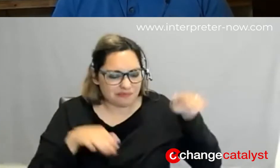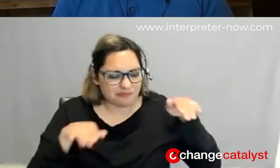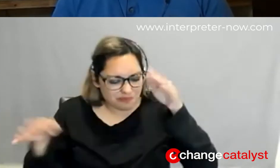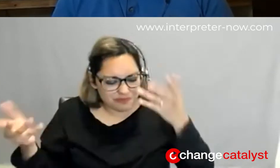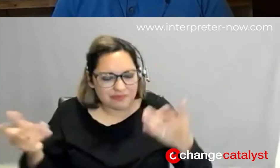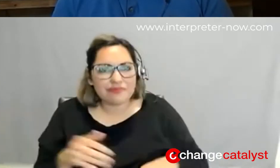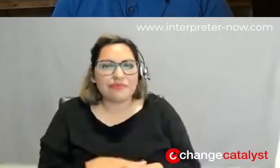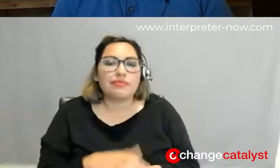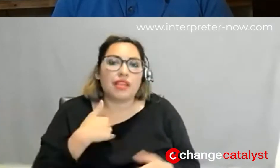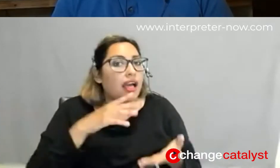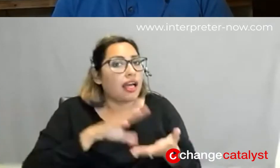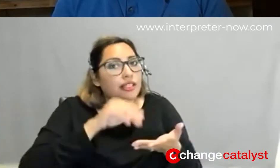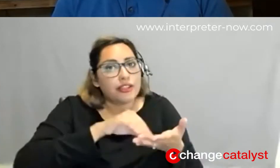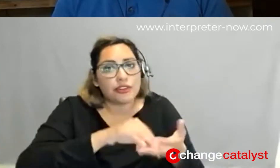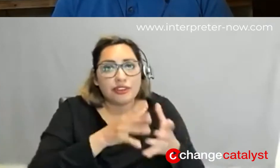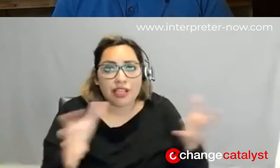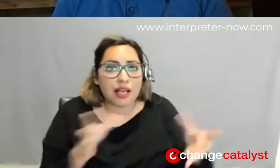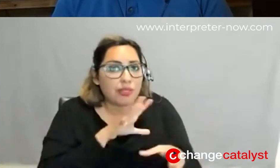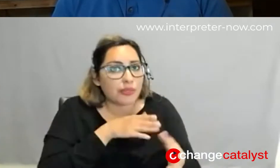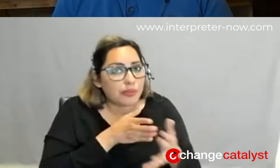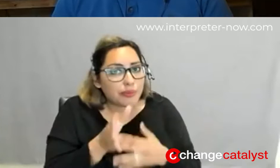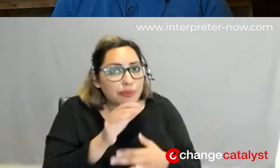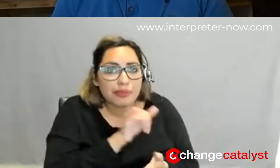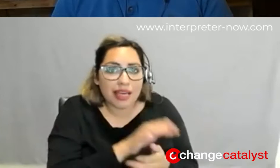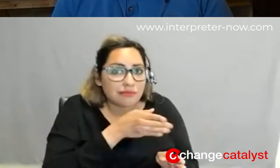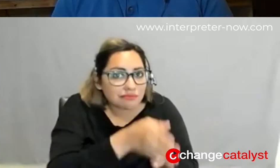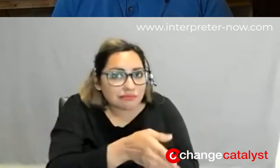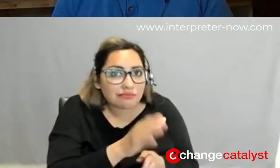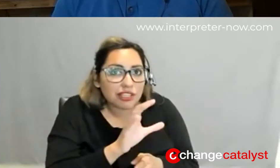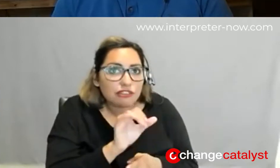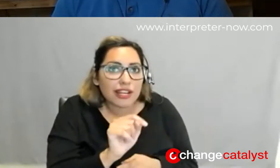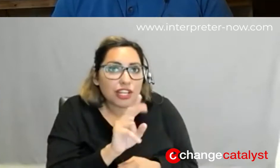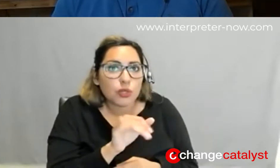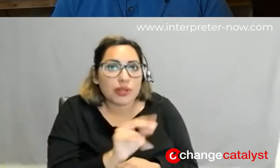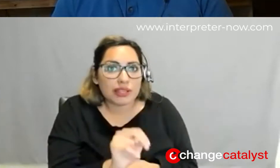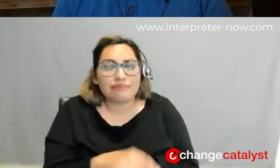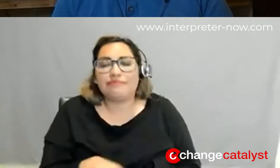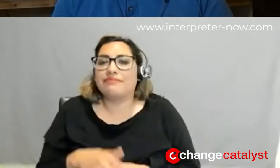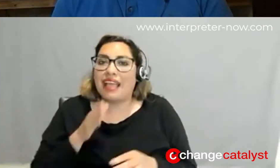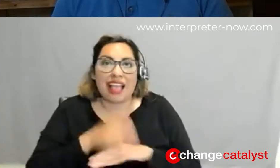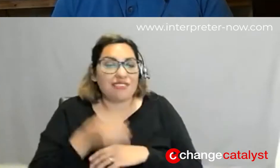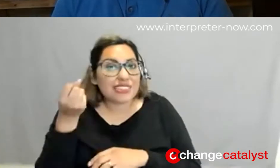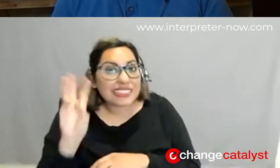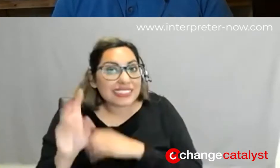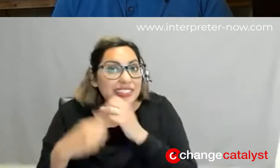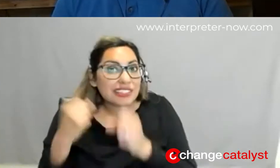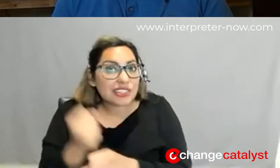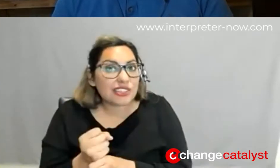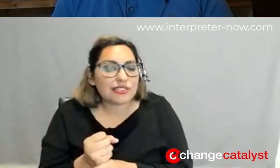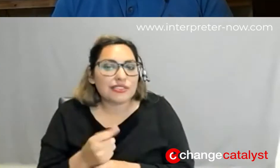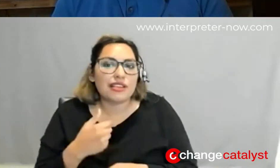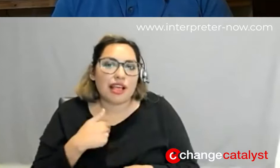within the credit union industry. And you fast forward 16 years, and today I get to serve as